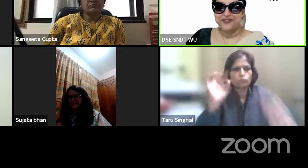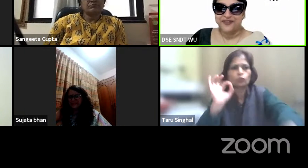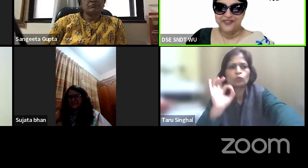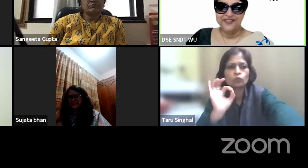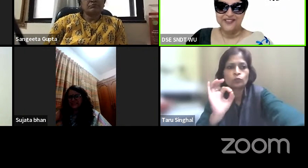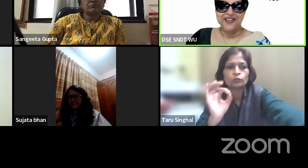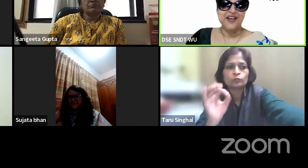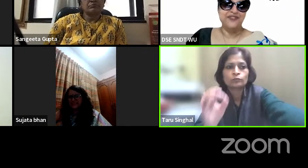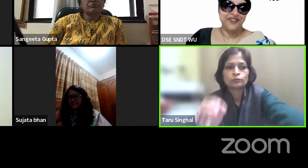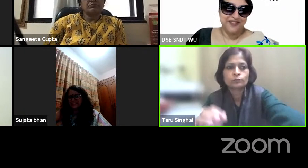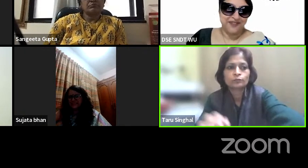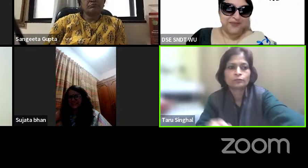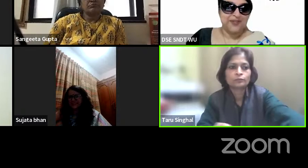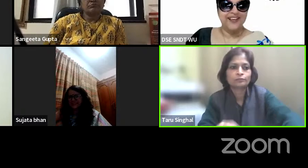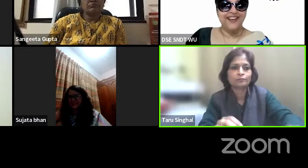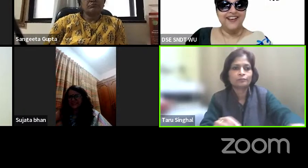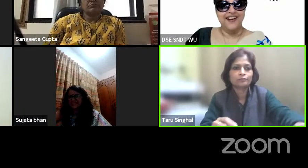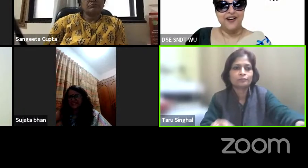Efristo.